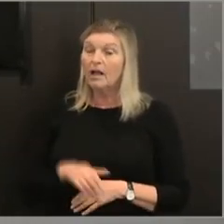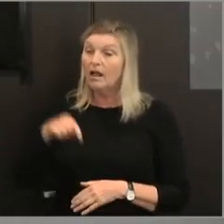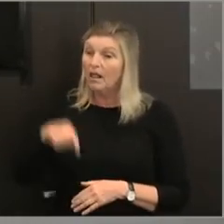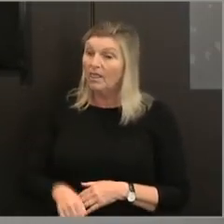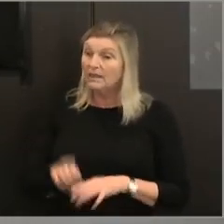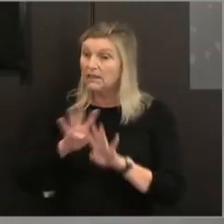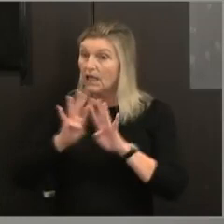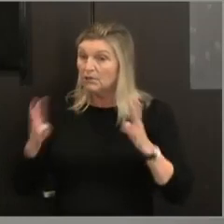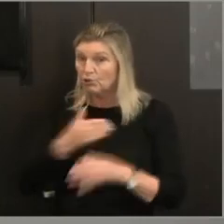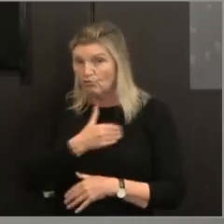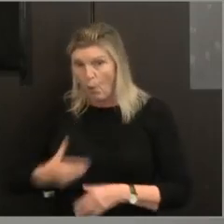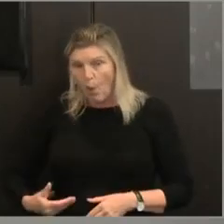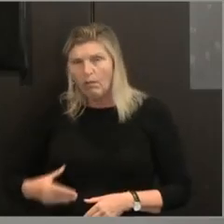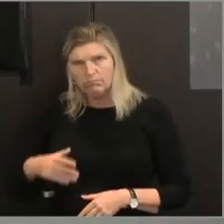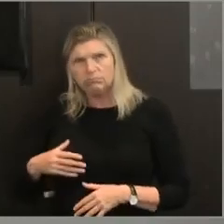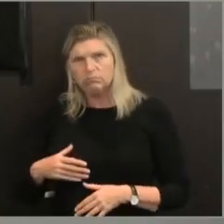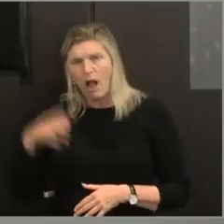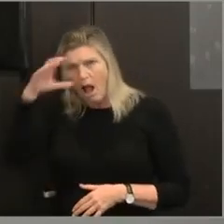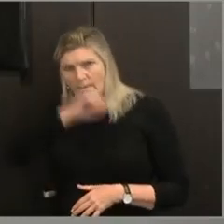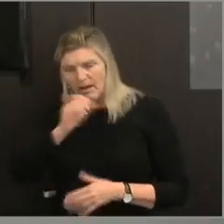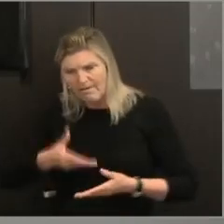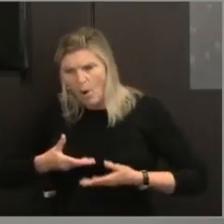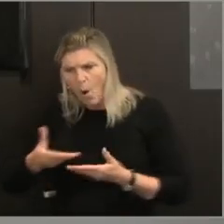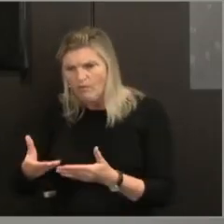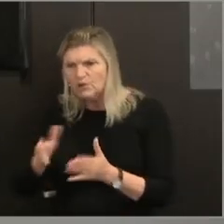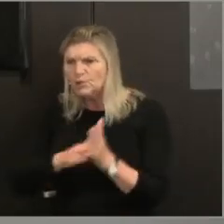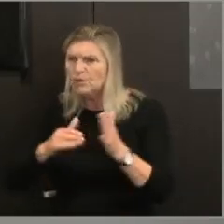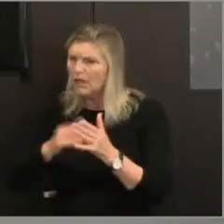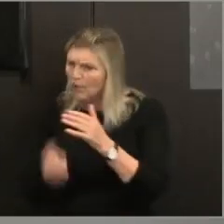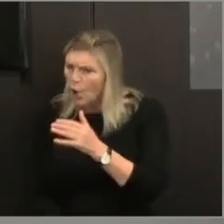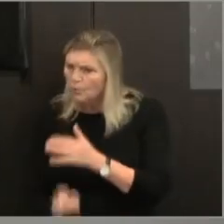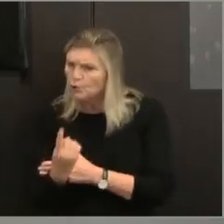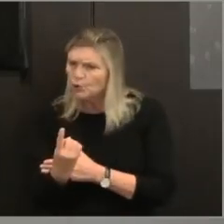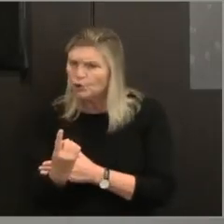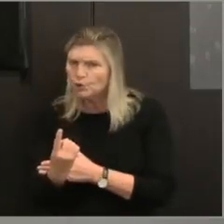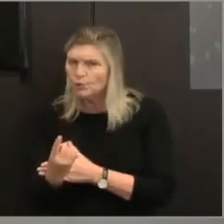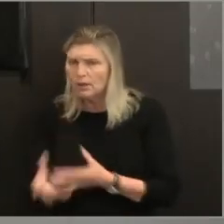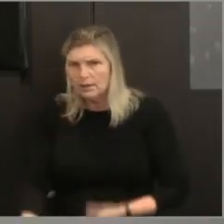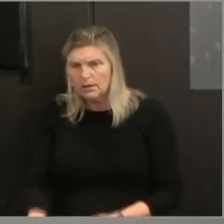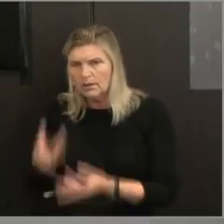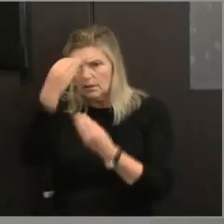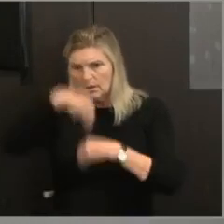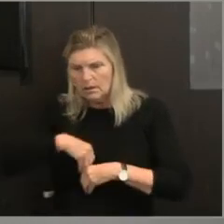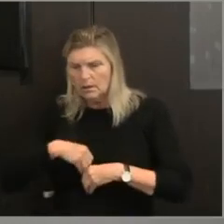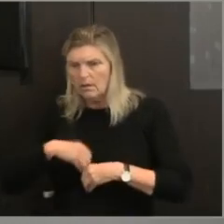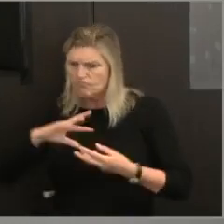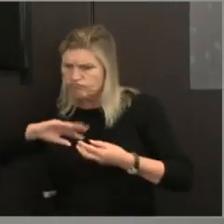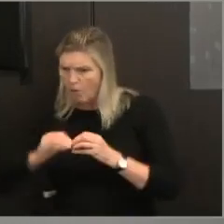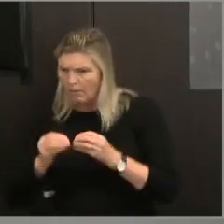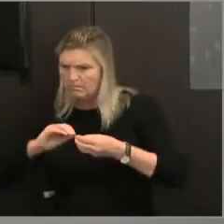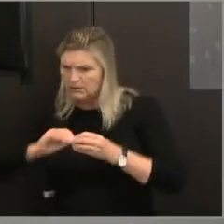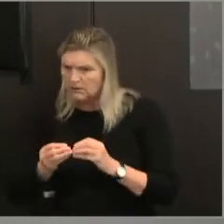New Zealand to grapple with those reasons. In my considered view, they are unavoidably linked to the history